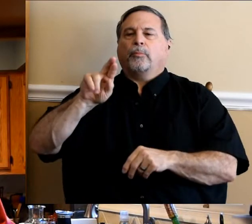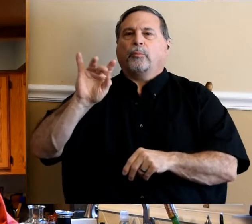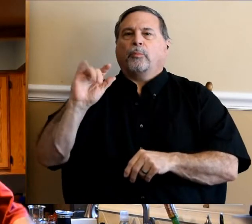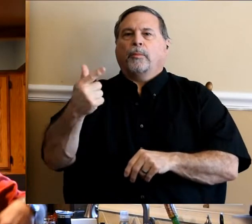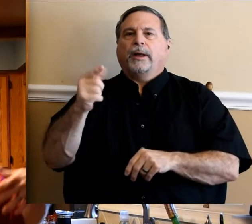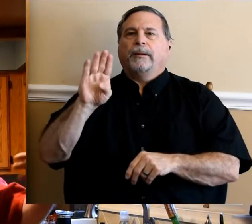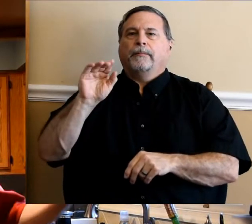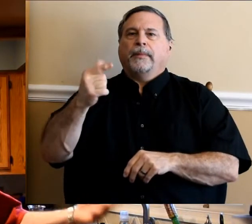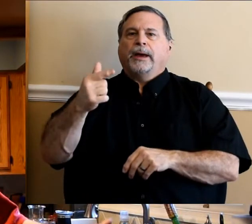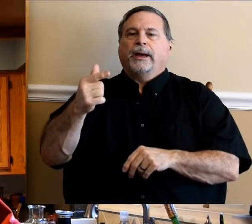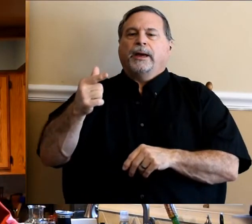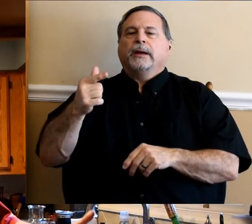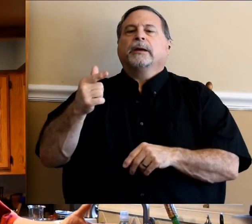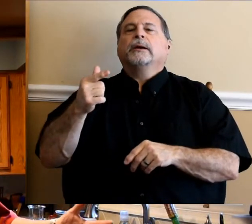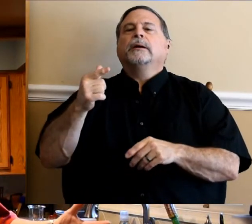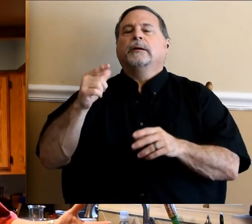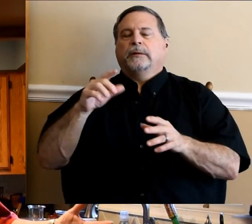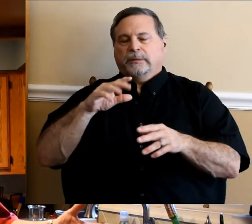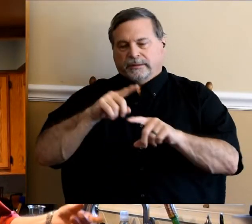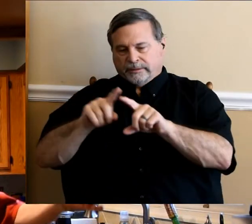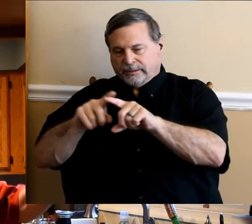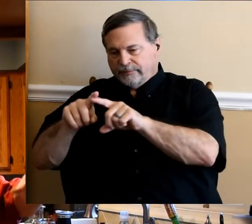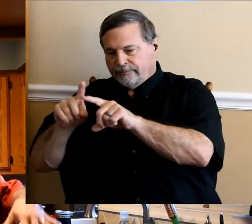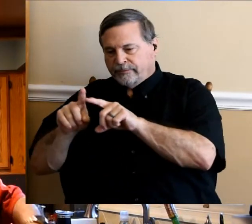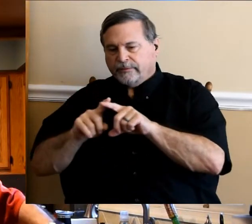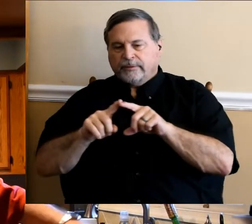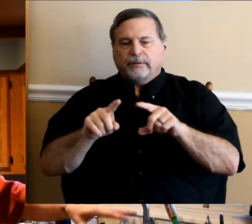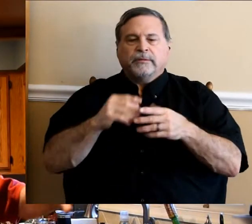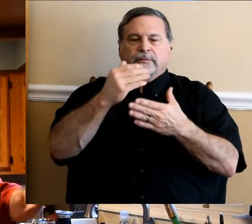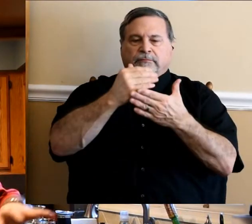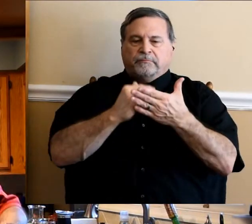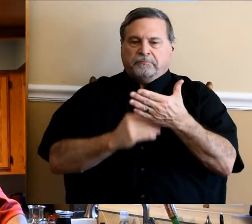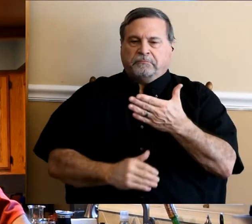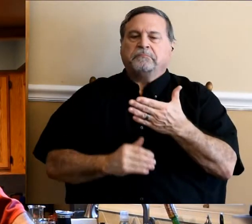brining bag. We put that brine that we made up of all those different